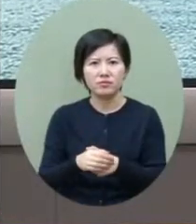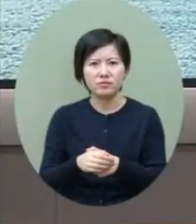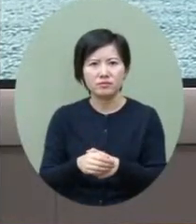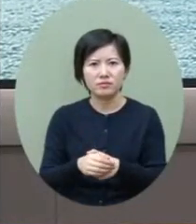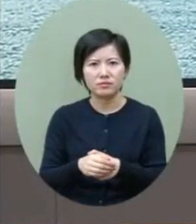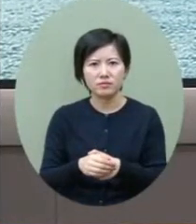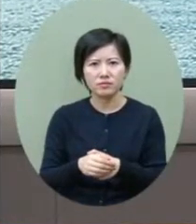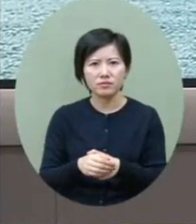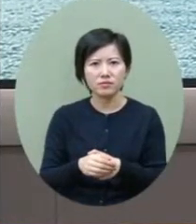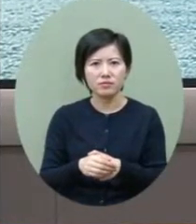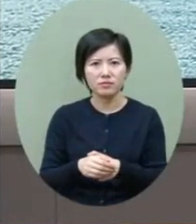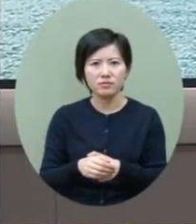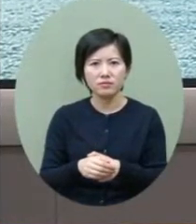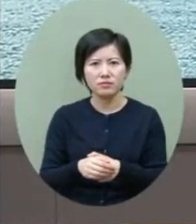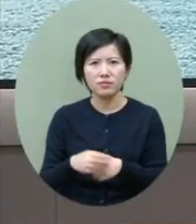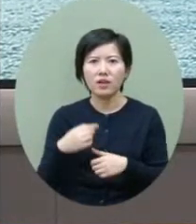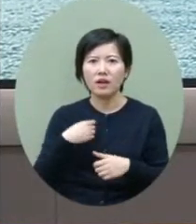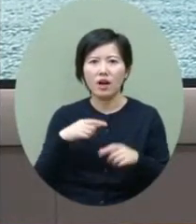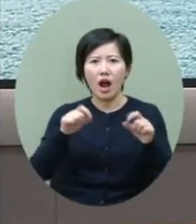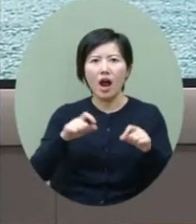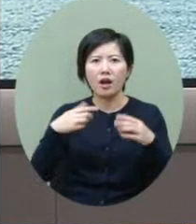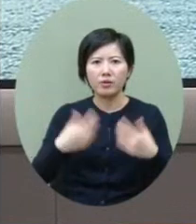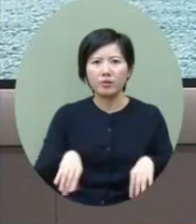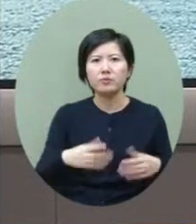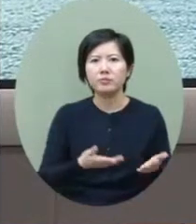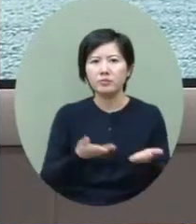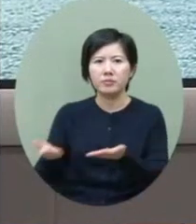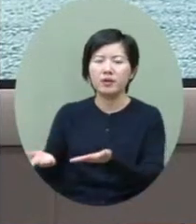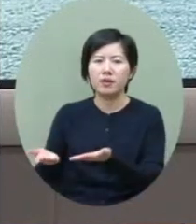for testing and turned out positive.